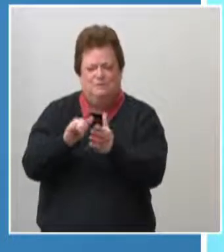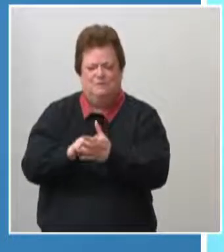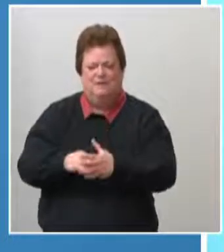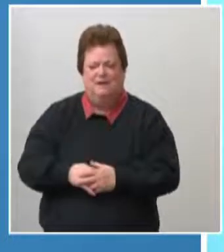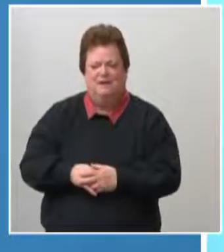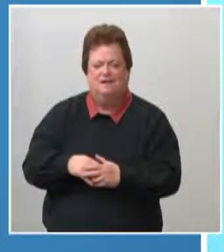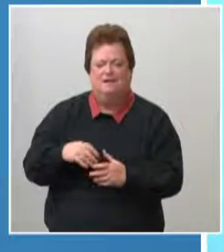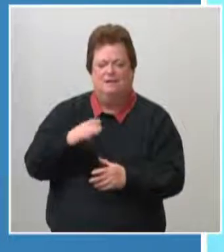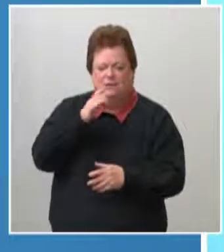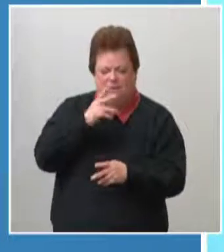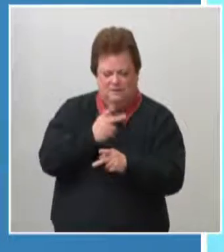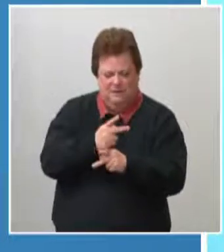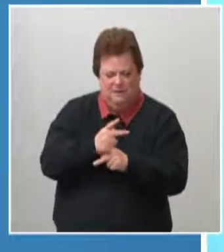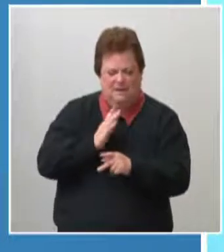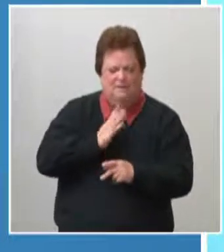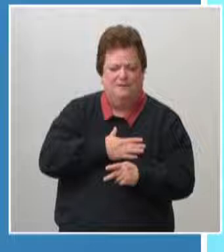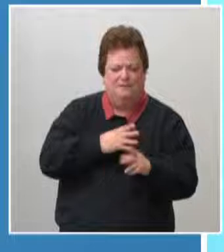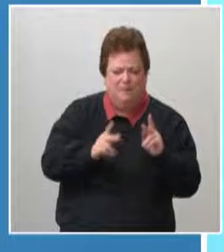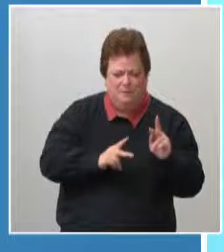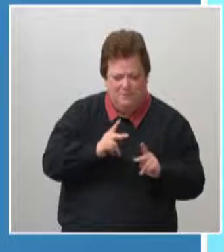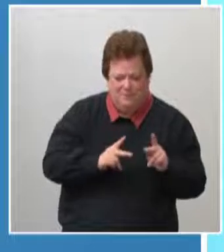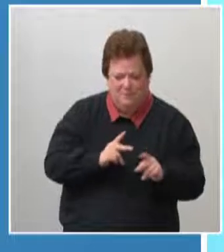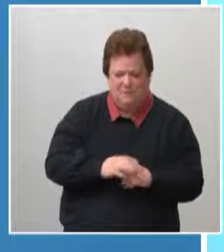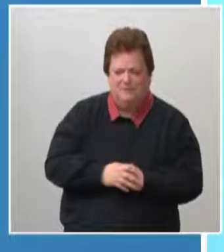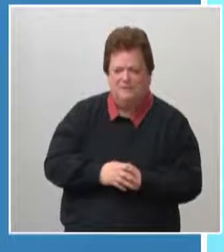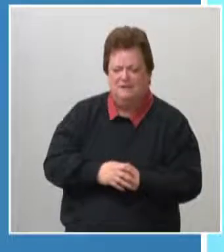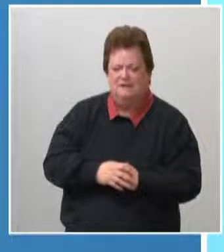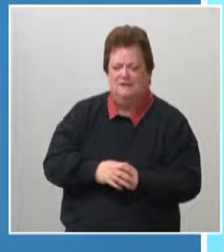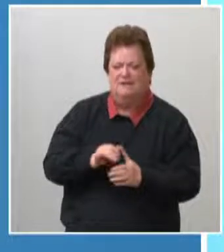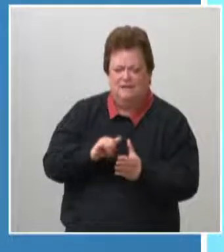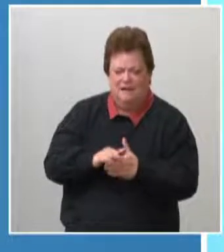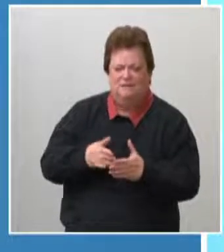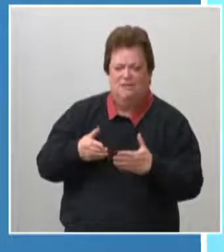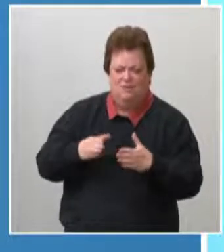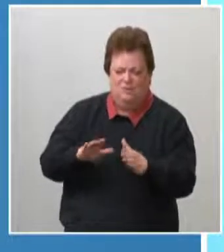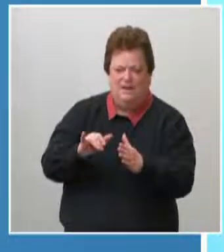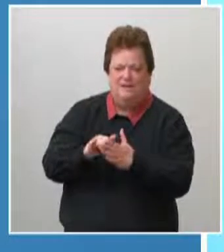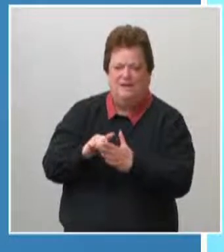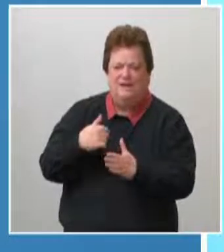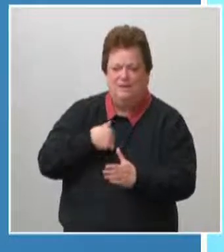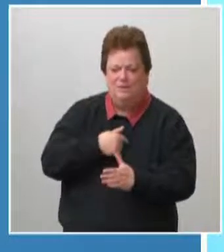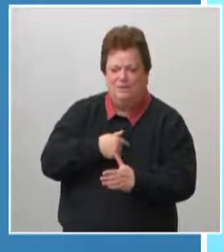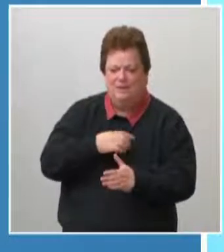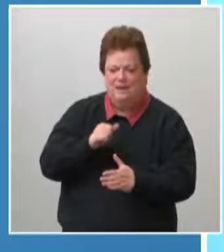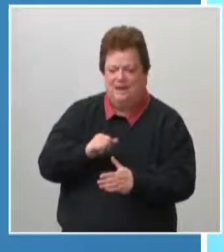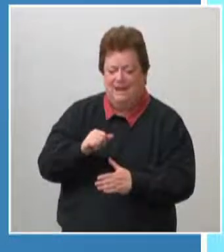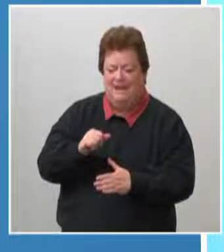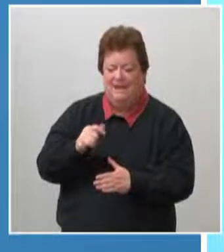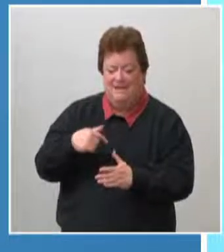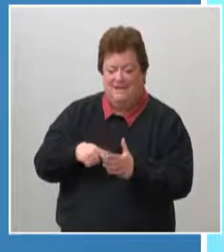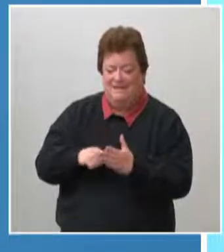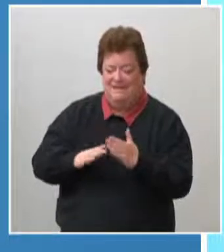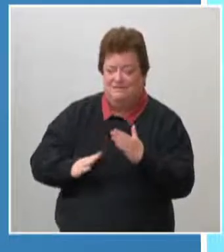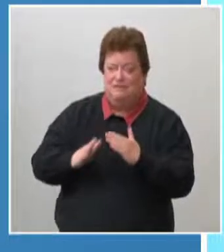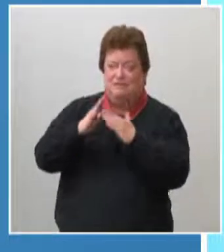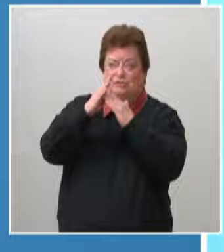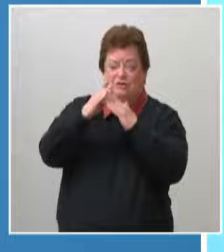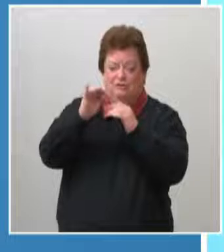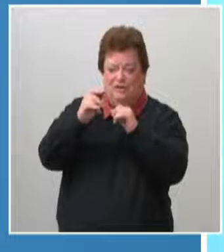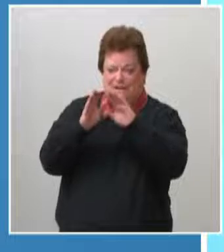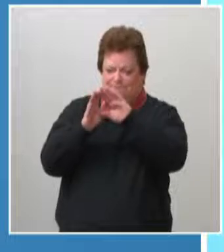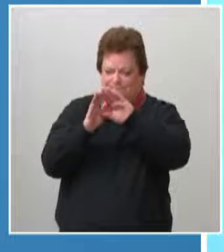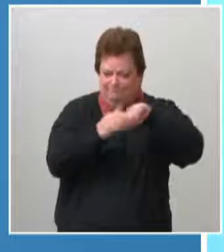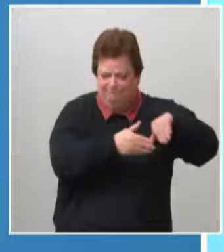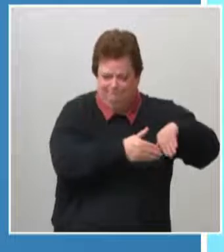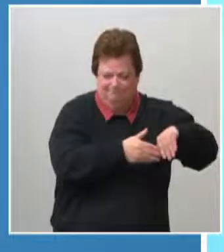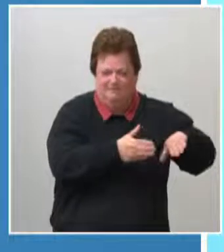care of our citizens. It's going to be the way that we can put this surge behind us in the rearview mirror.